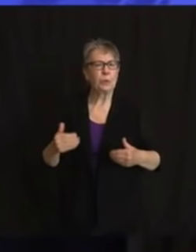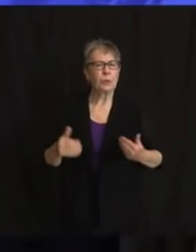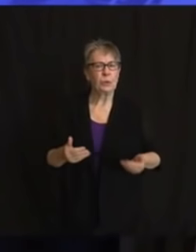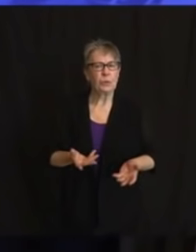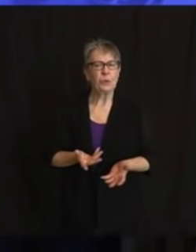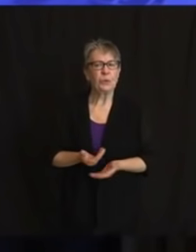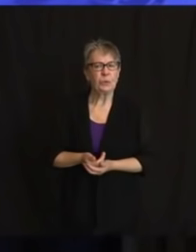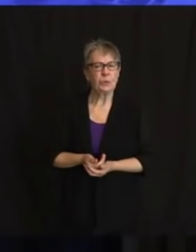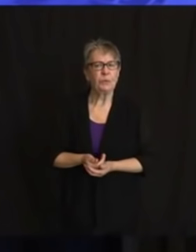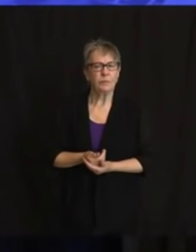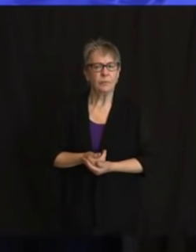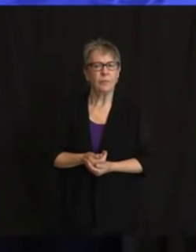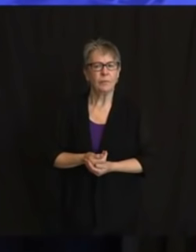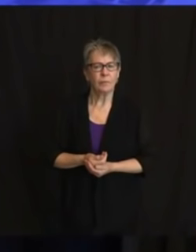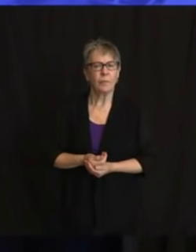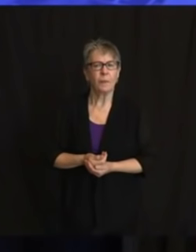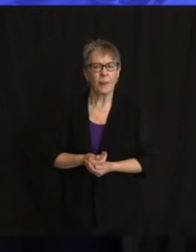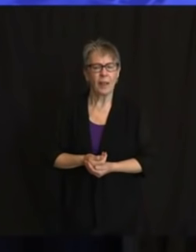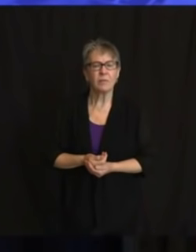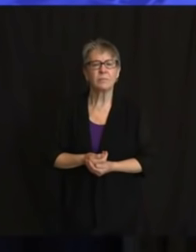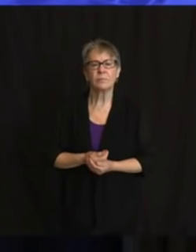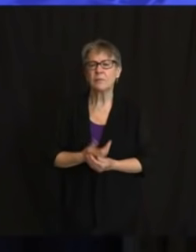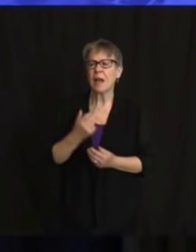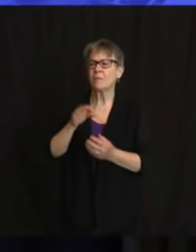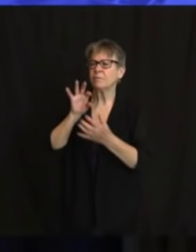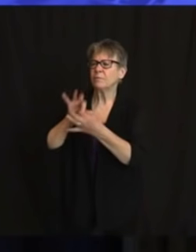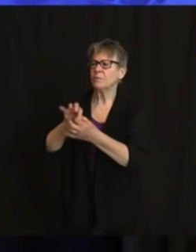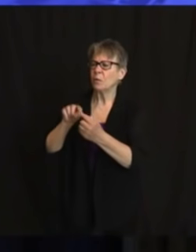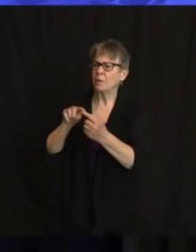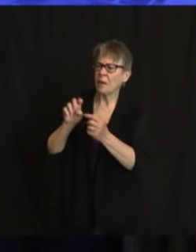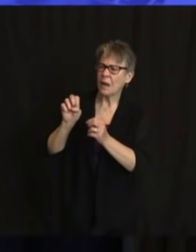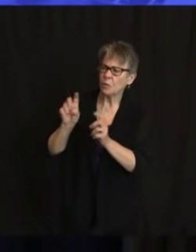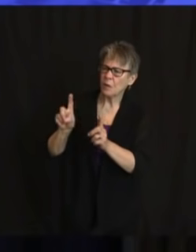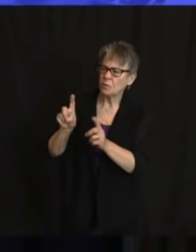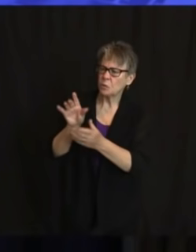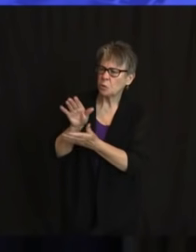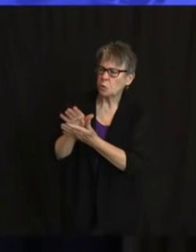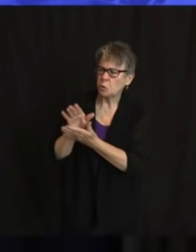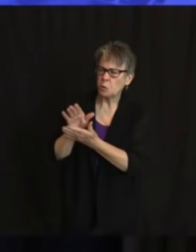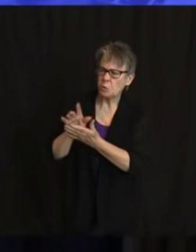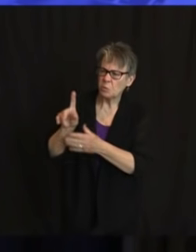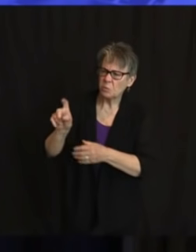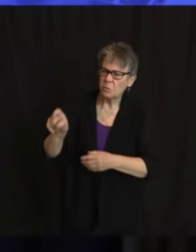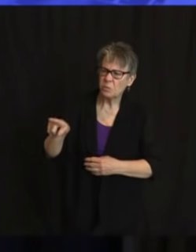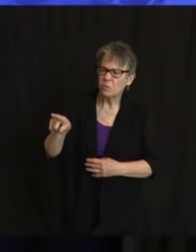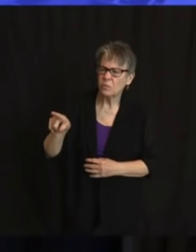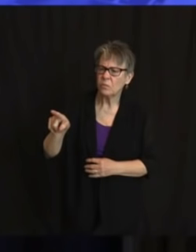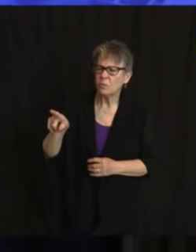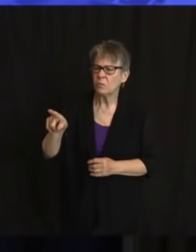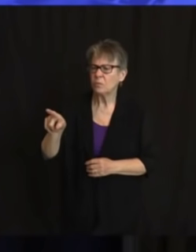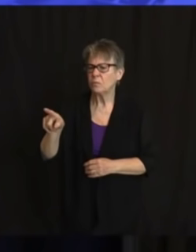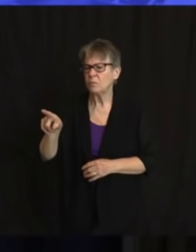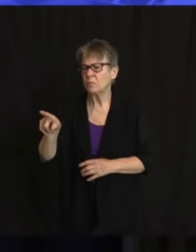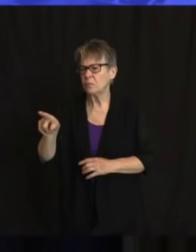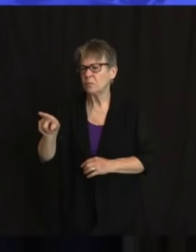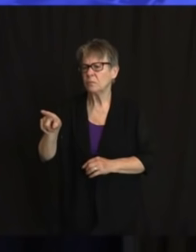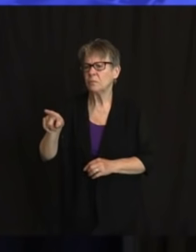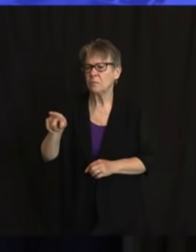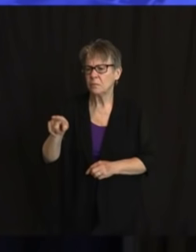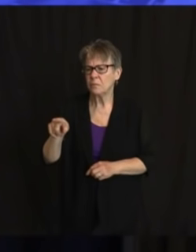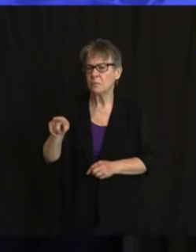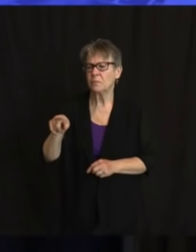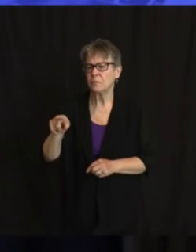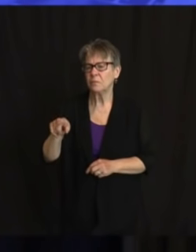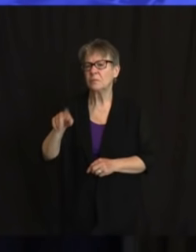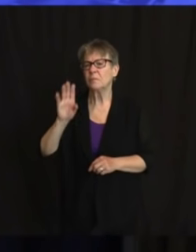State School Officers, all the commissioners throughout the country, there's a framework they put for best practices and guidelines. We'll be working off that framework and really kind